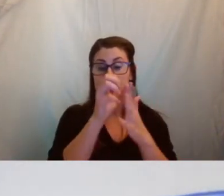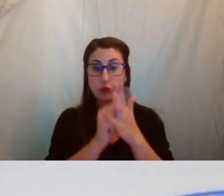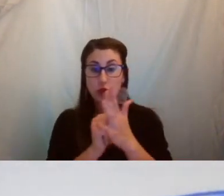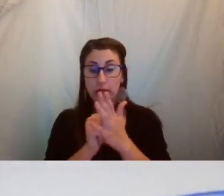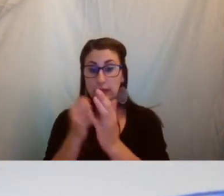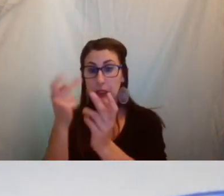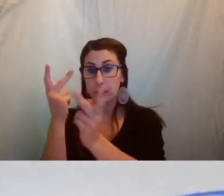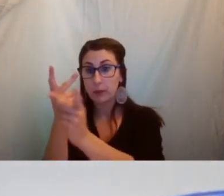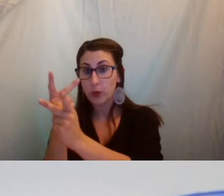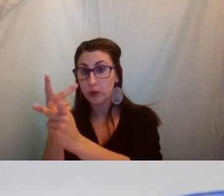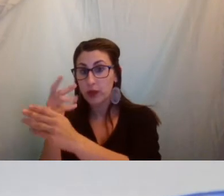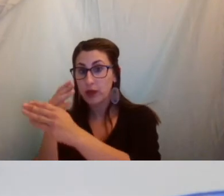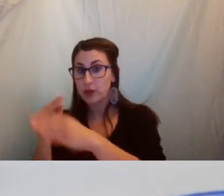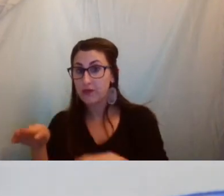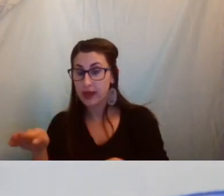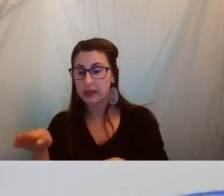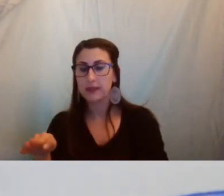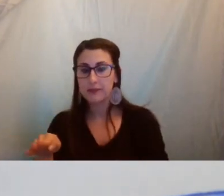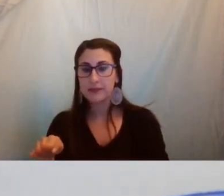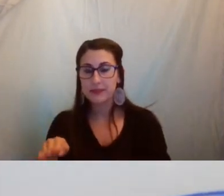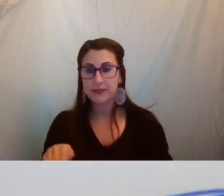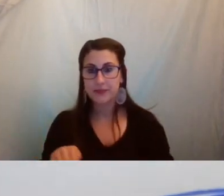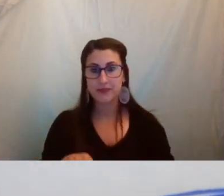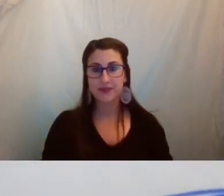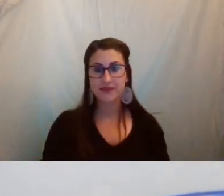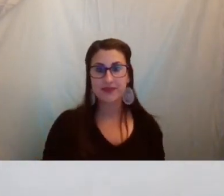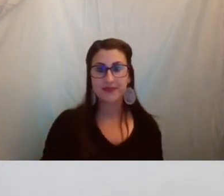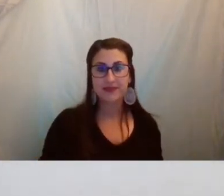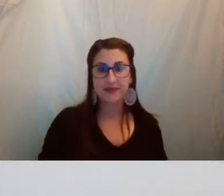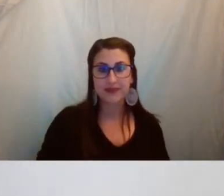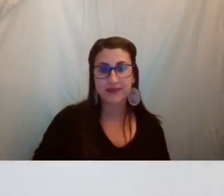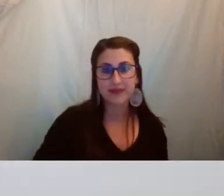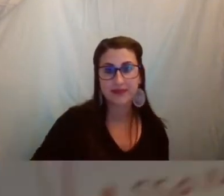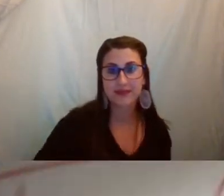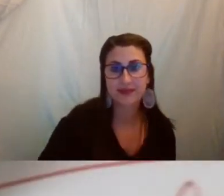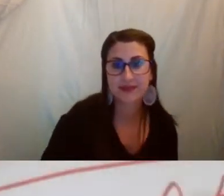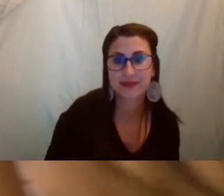subtracting, multiplying, and or dividing.